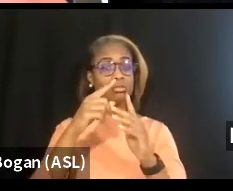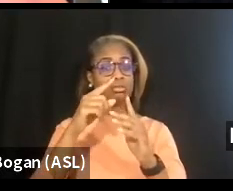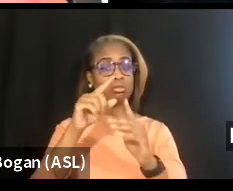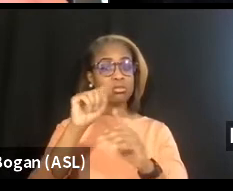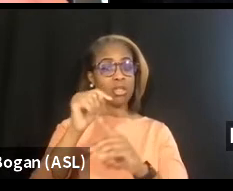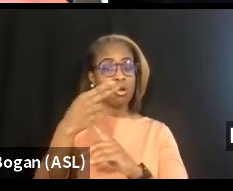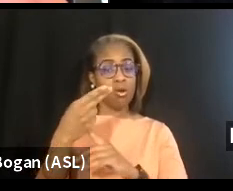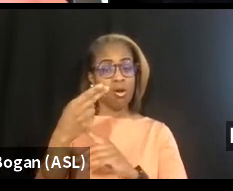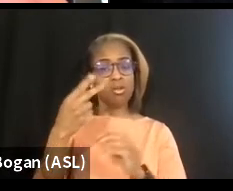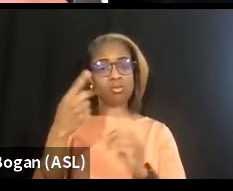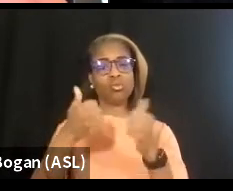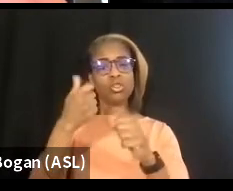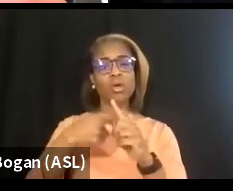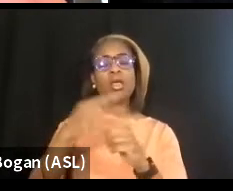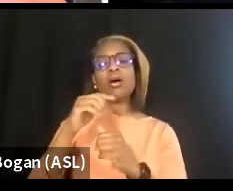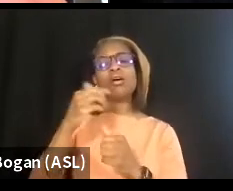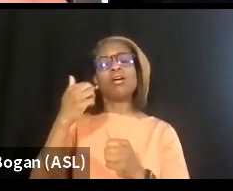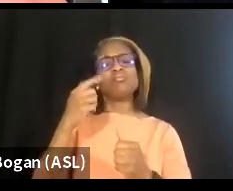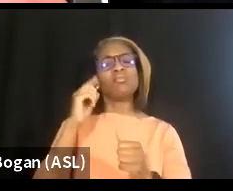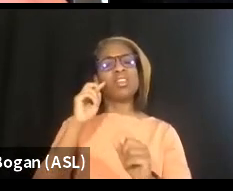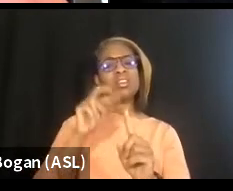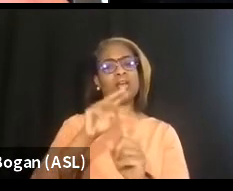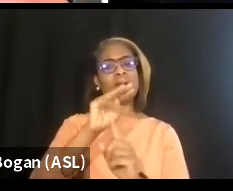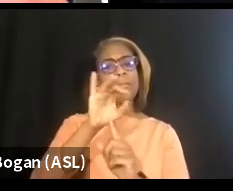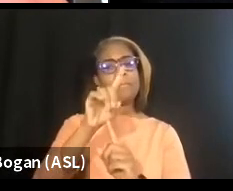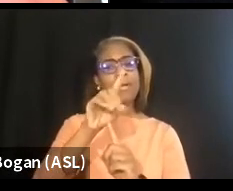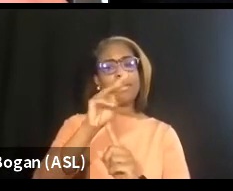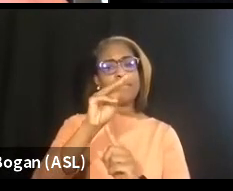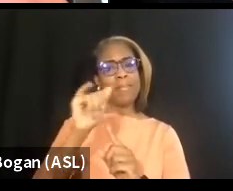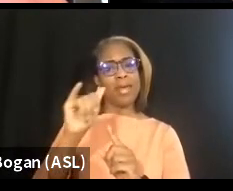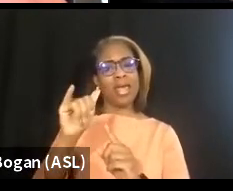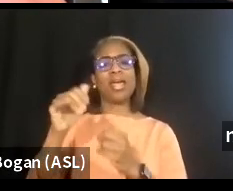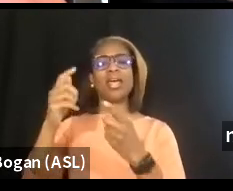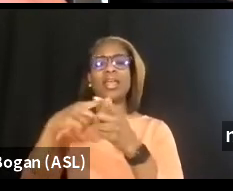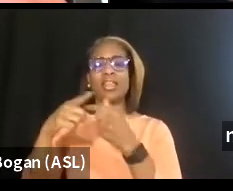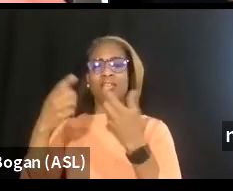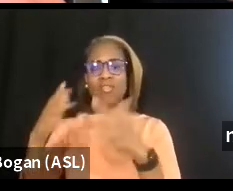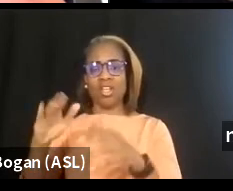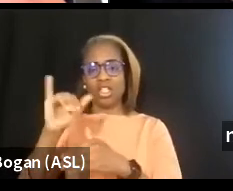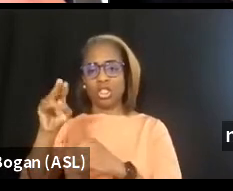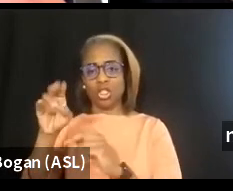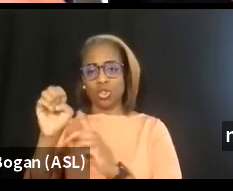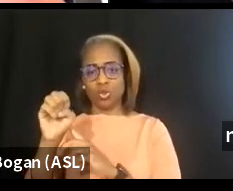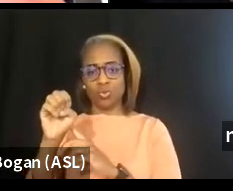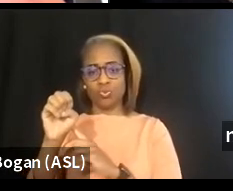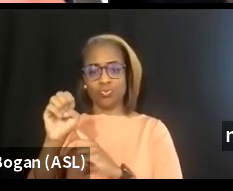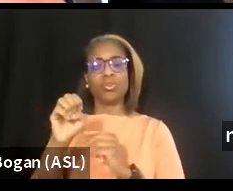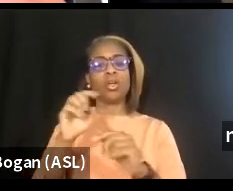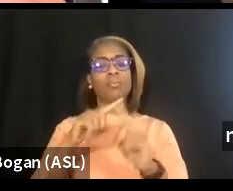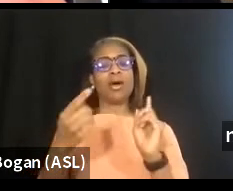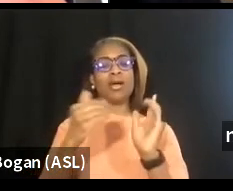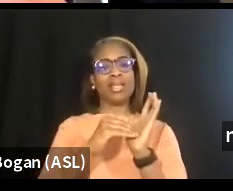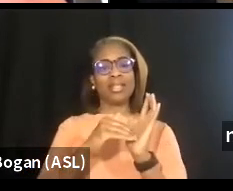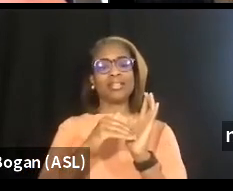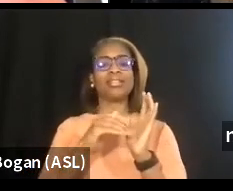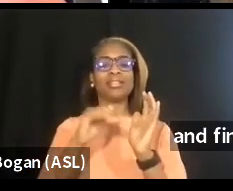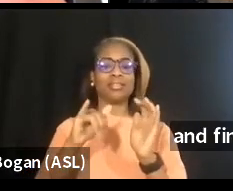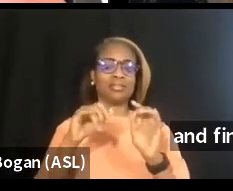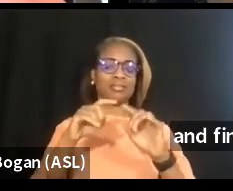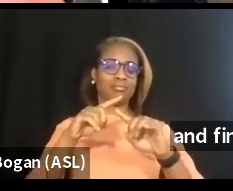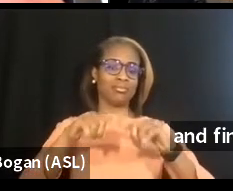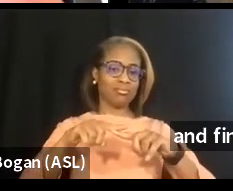mid-May and finishing off in June is our tentative timeline at right now. Okay. Once again, that will also deal with the